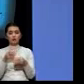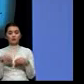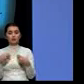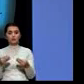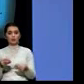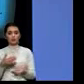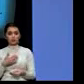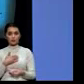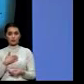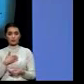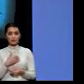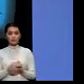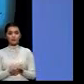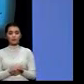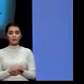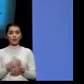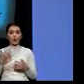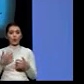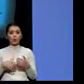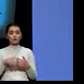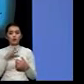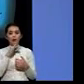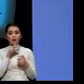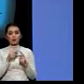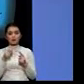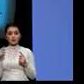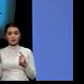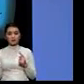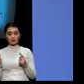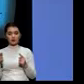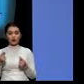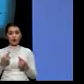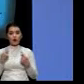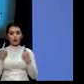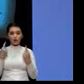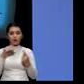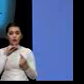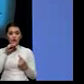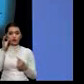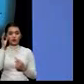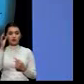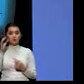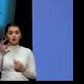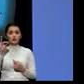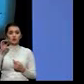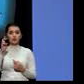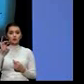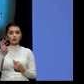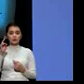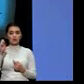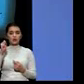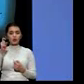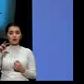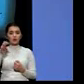berib o'tmoqchiman. O'rta asrlarning buyuk qomusiy olimi Abu Rayhon Muhammad ibn